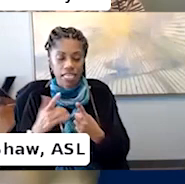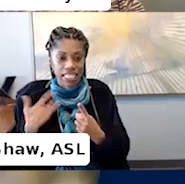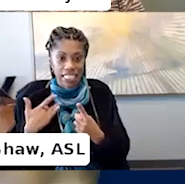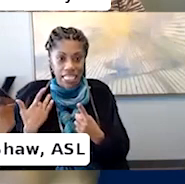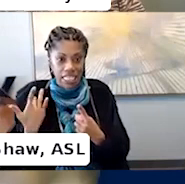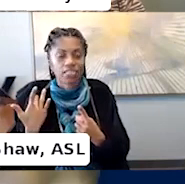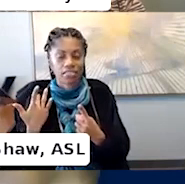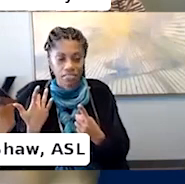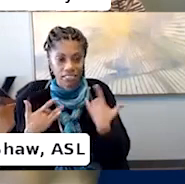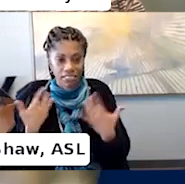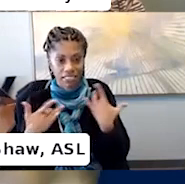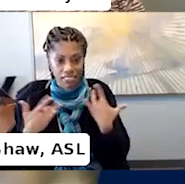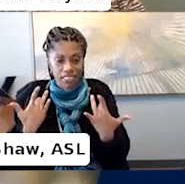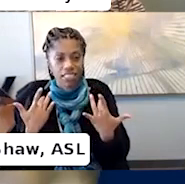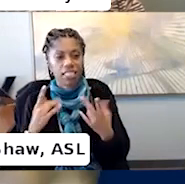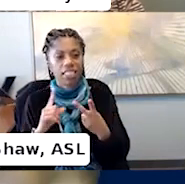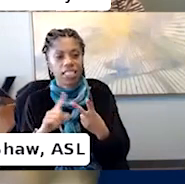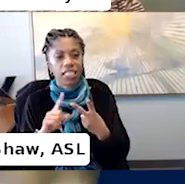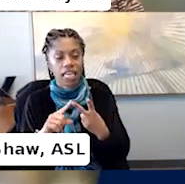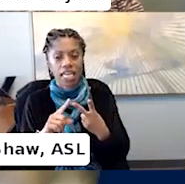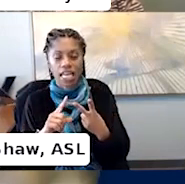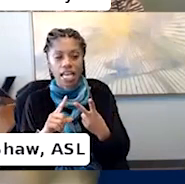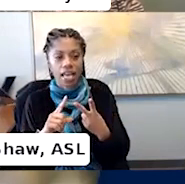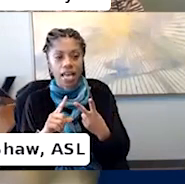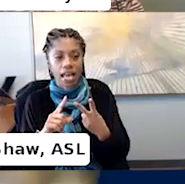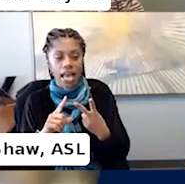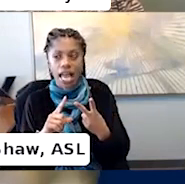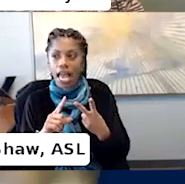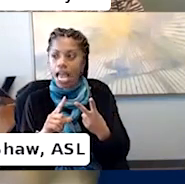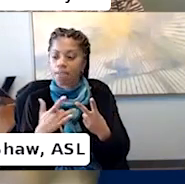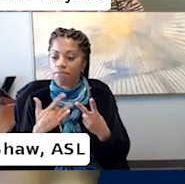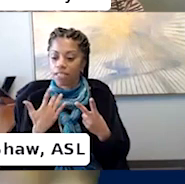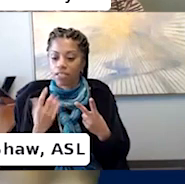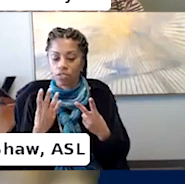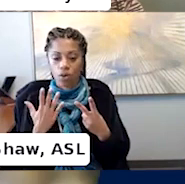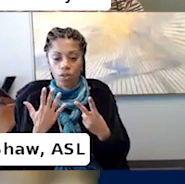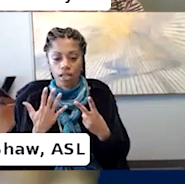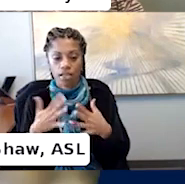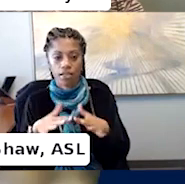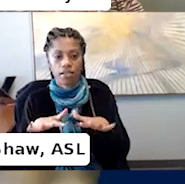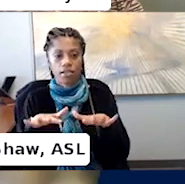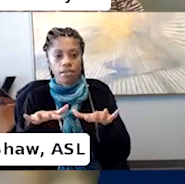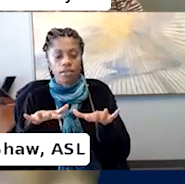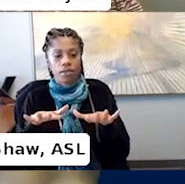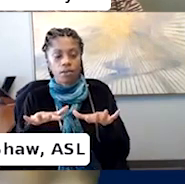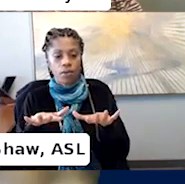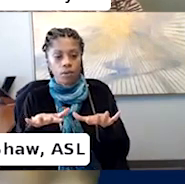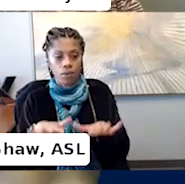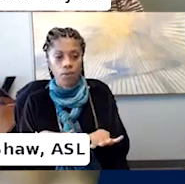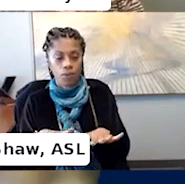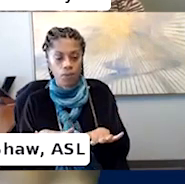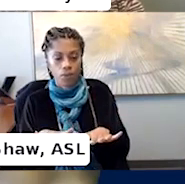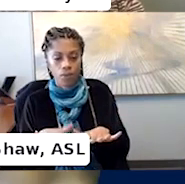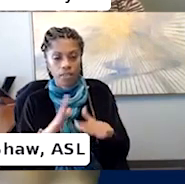feeling just so grounded in being in the space again with you. I had such a great time at the